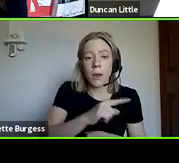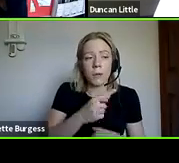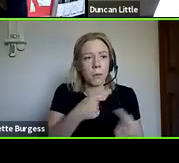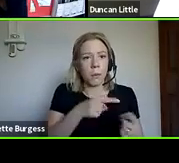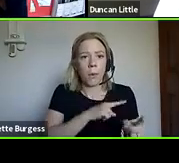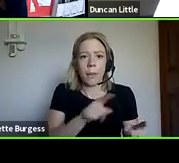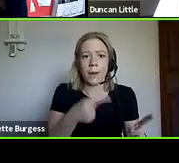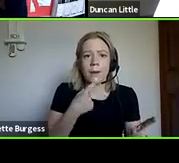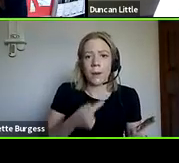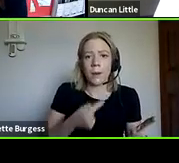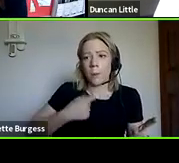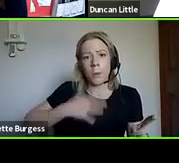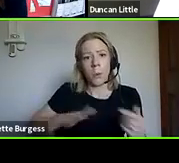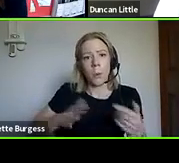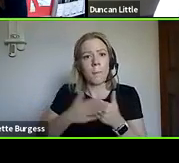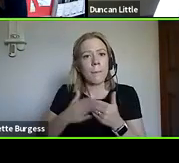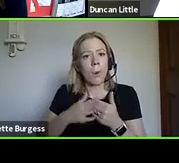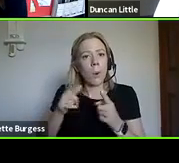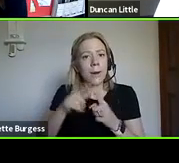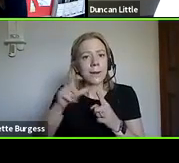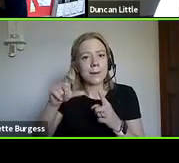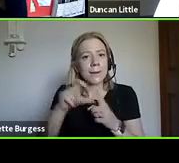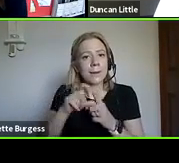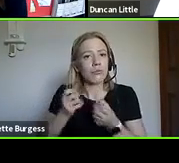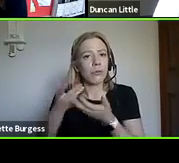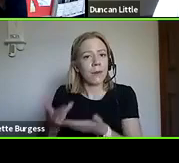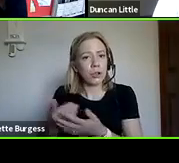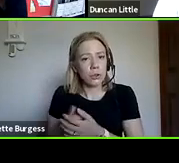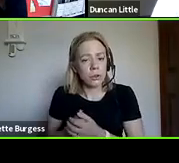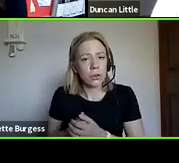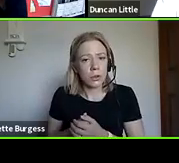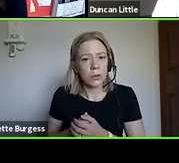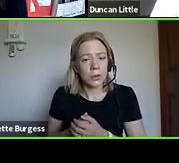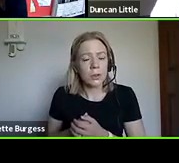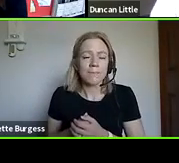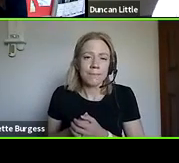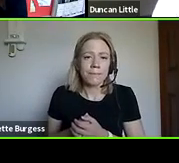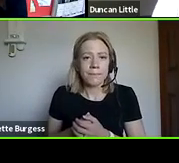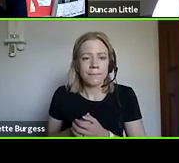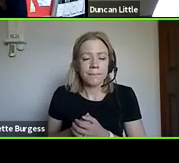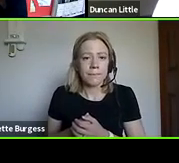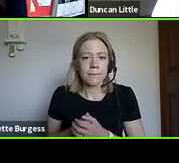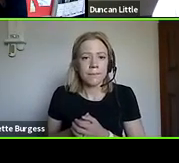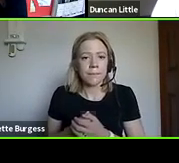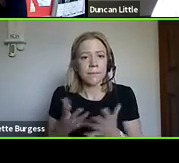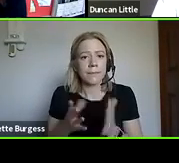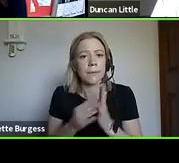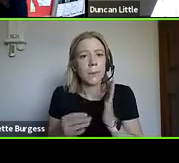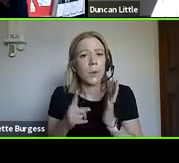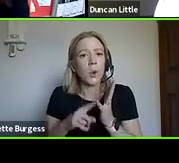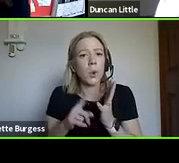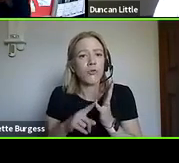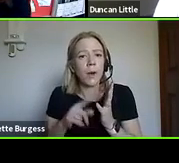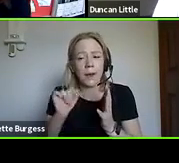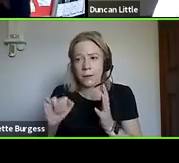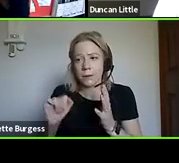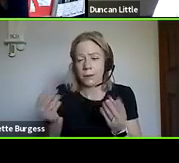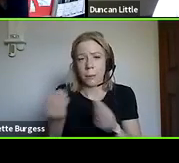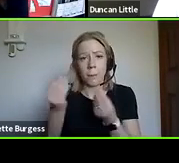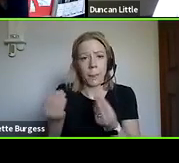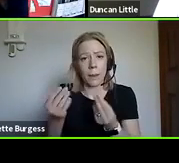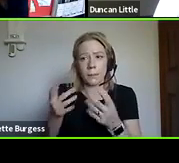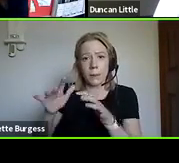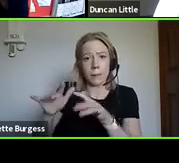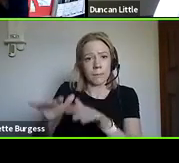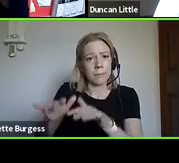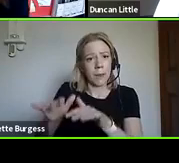more ECD provision. It's something that is just, for instance, in Ukraine, it's something that's it's been there